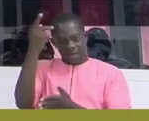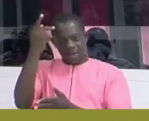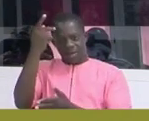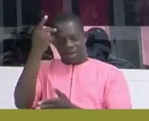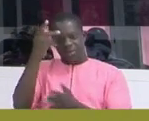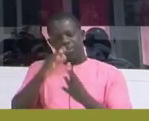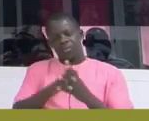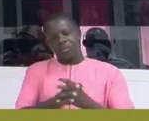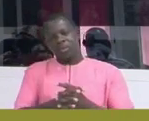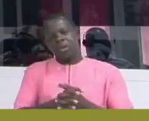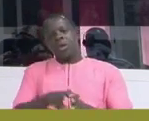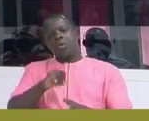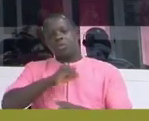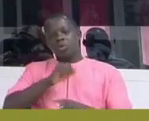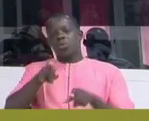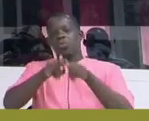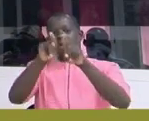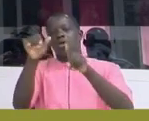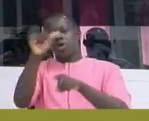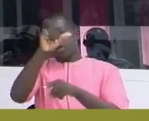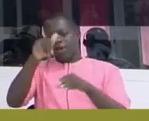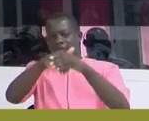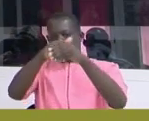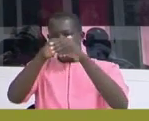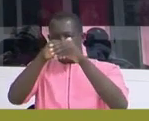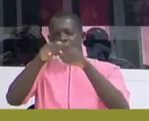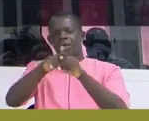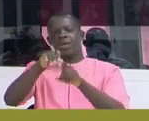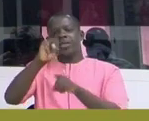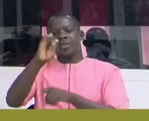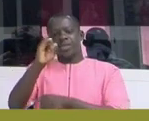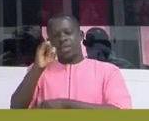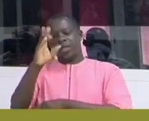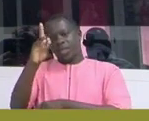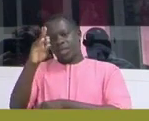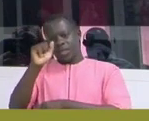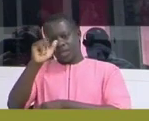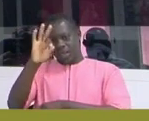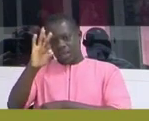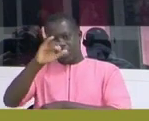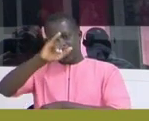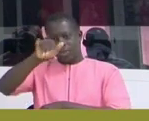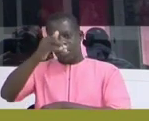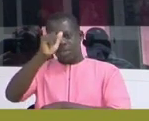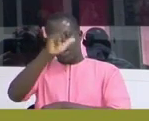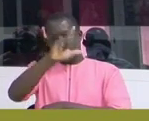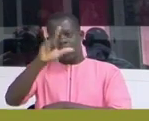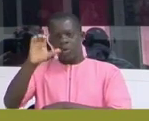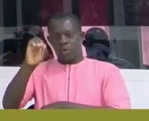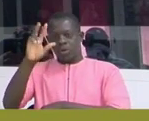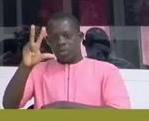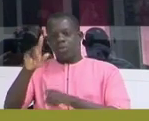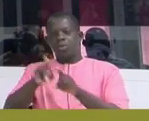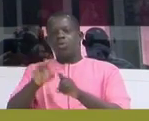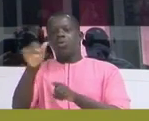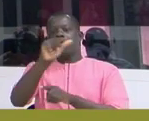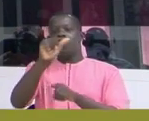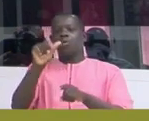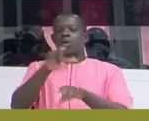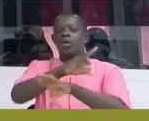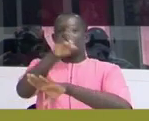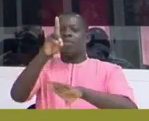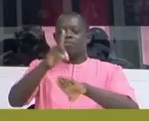When I got to Canelai with my companion, we